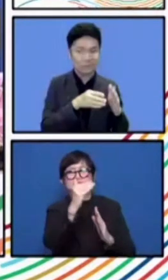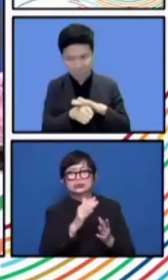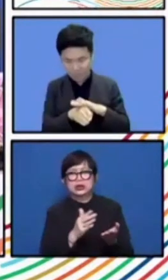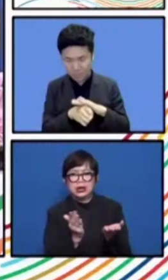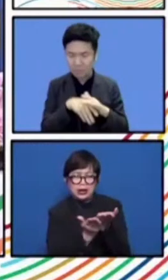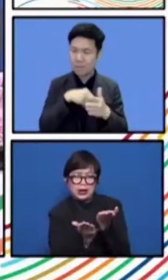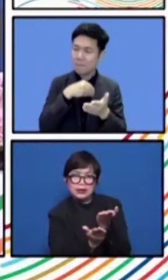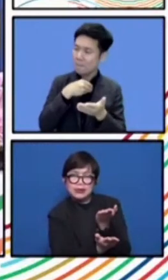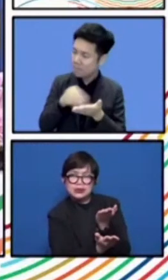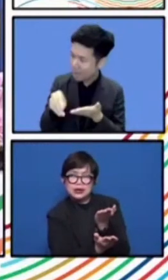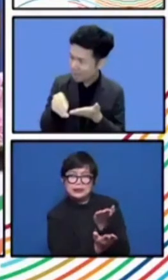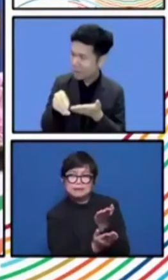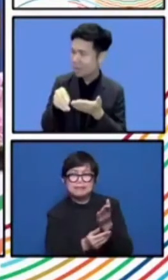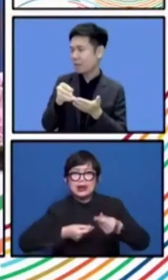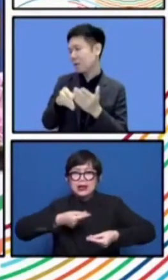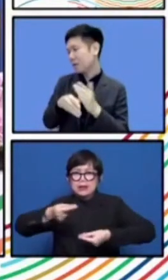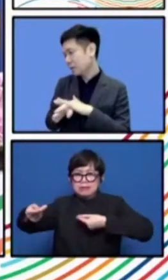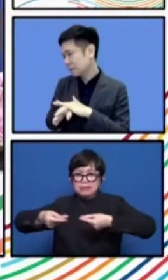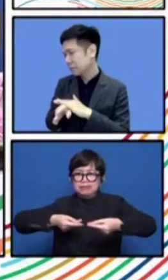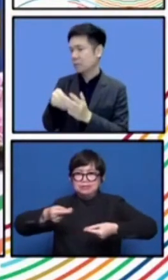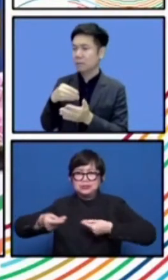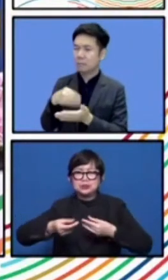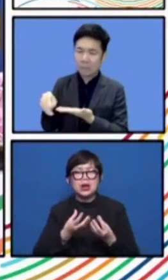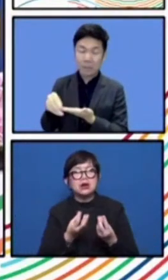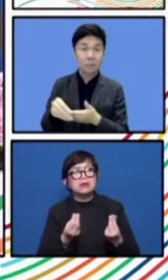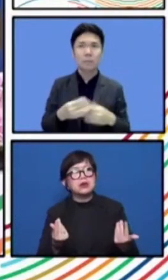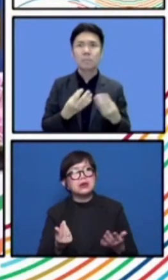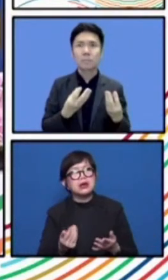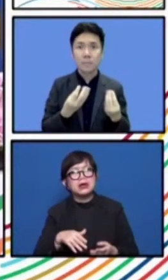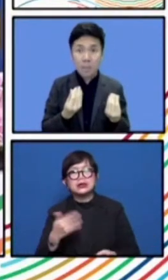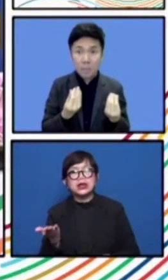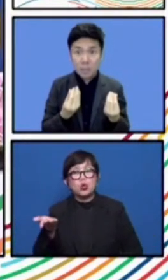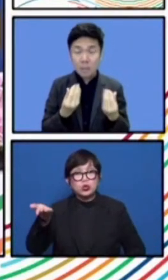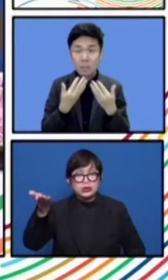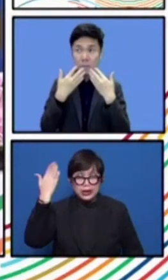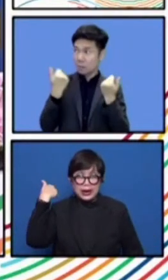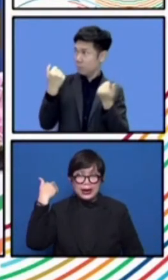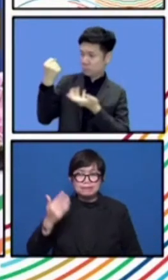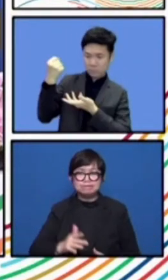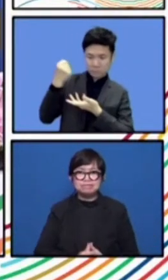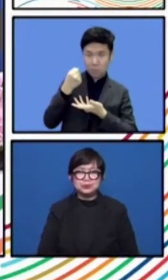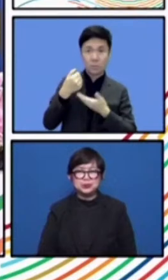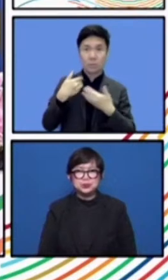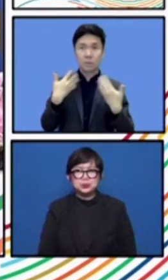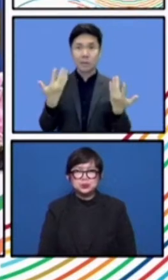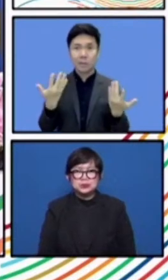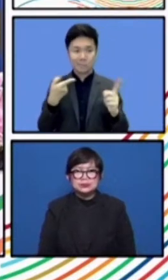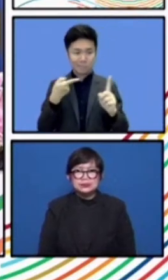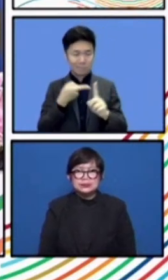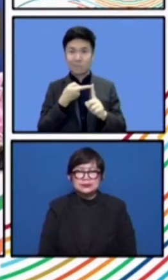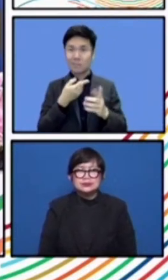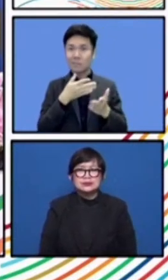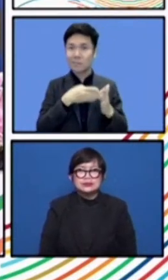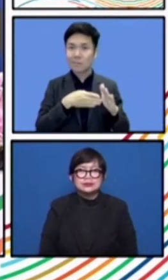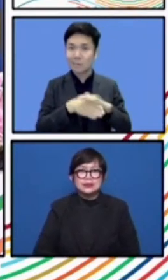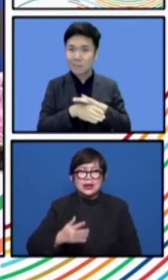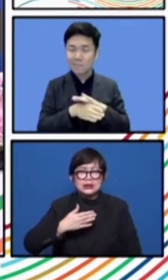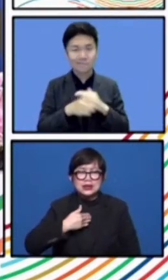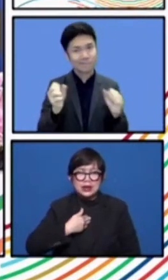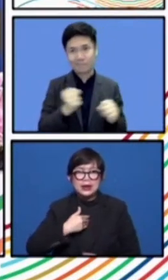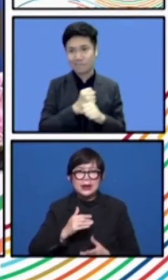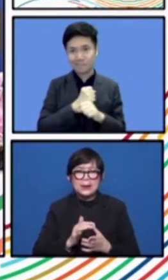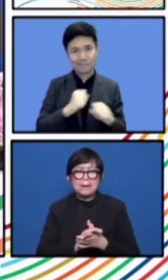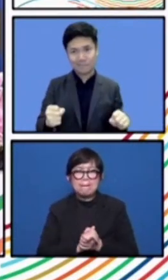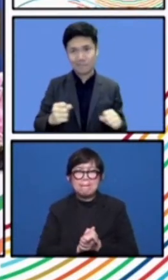so a few years ago we um and I would have to give credit to